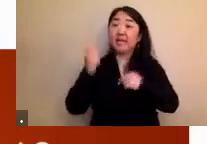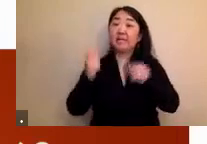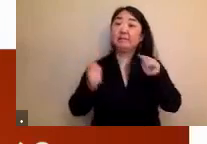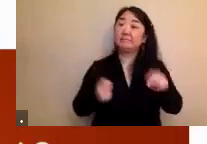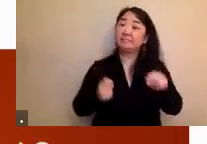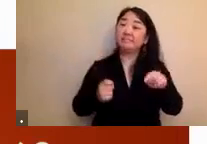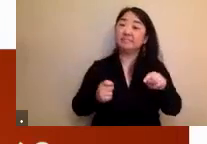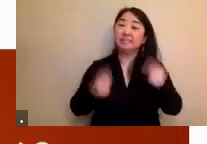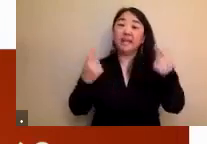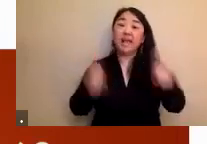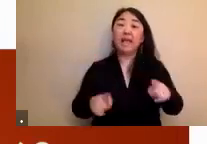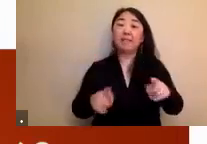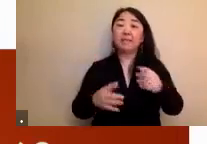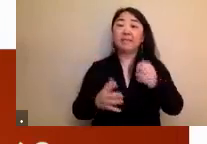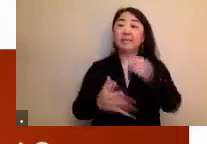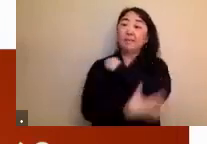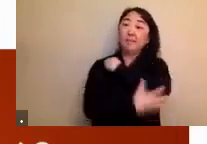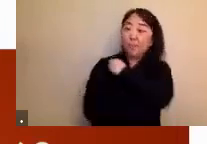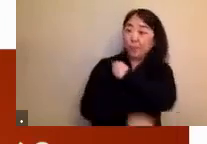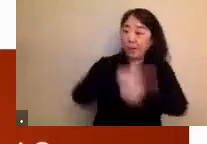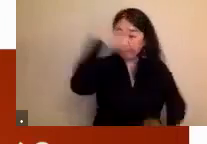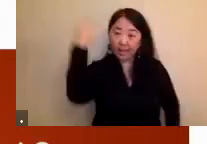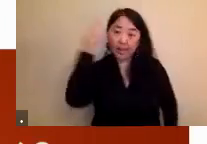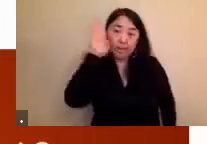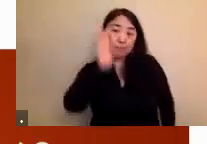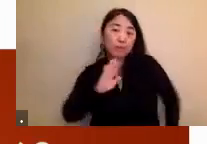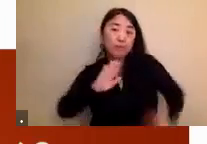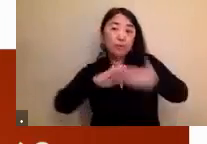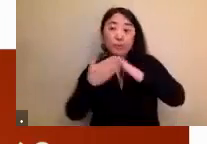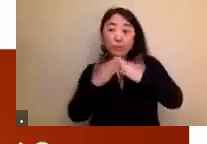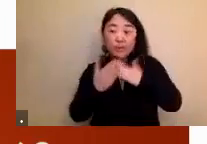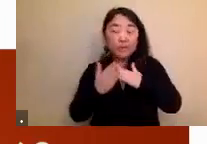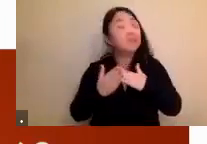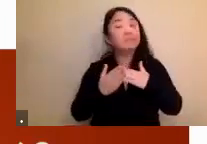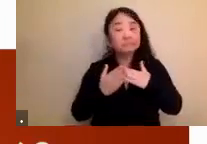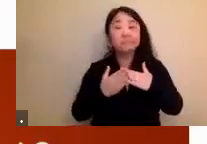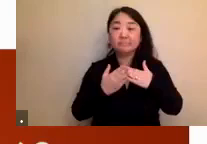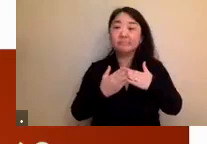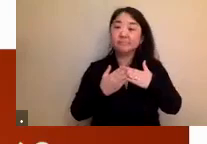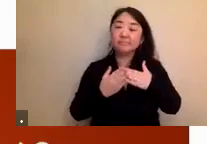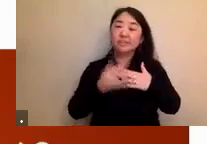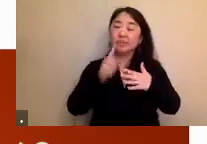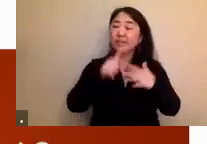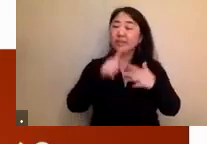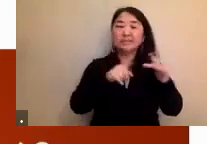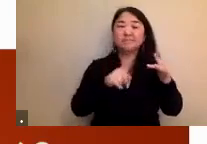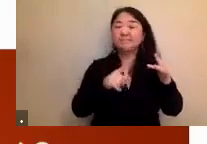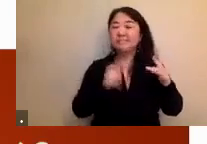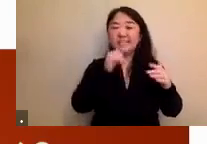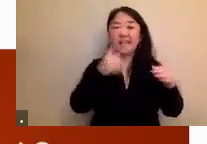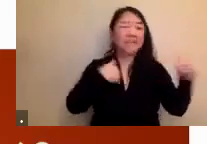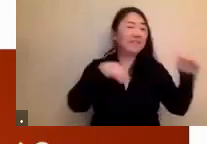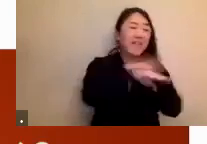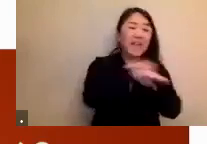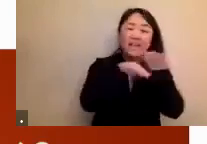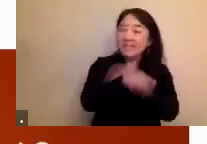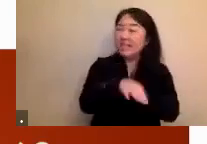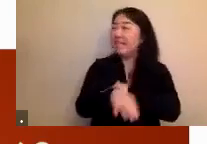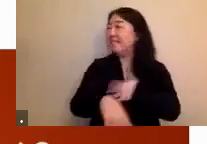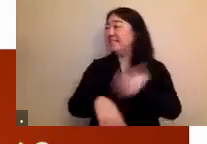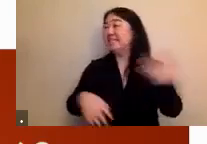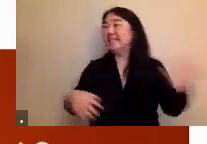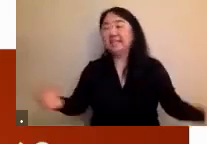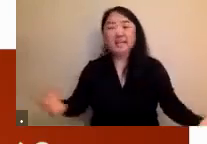typically poor Black and Brown communities, there was lack of access, lack of